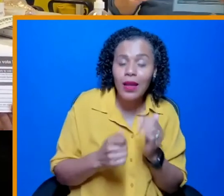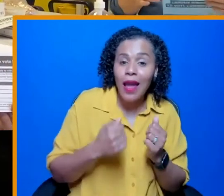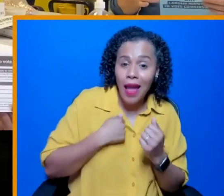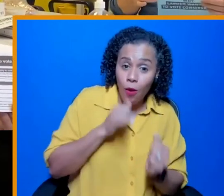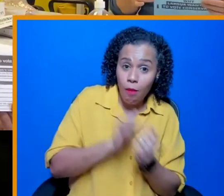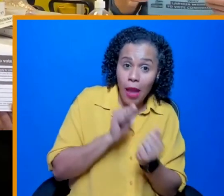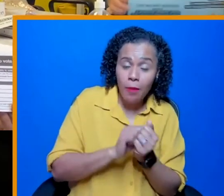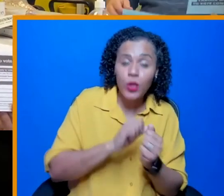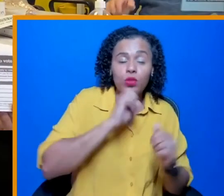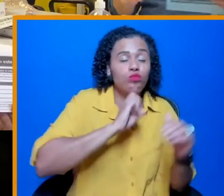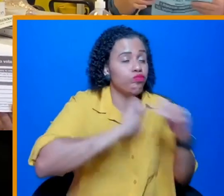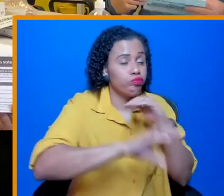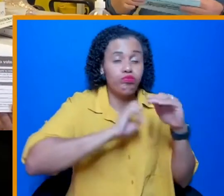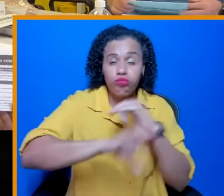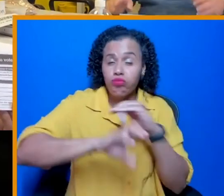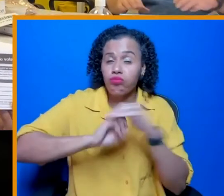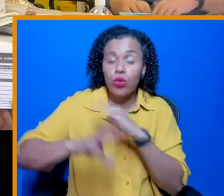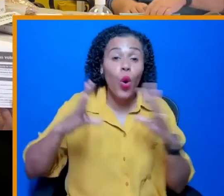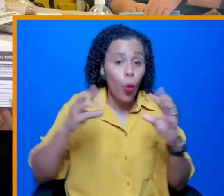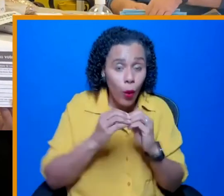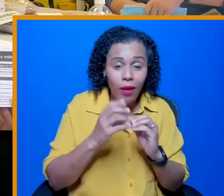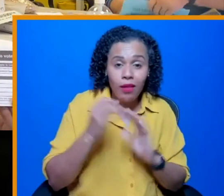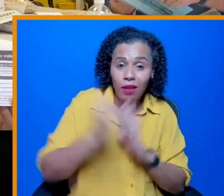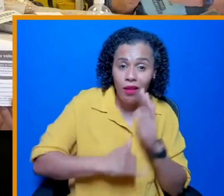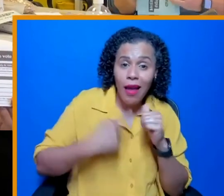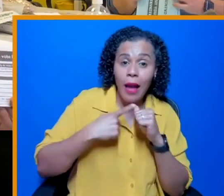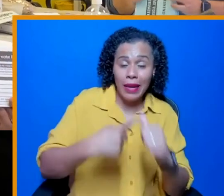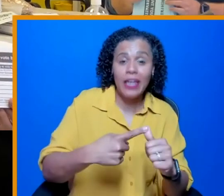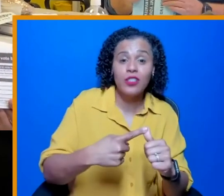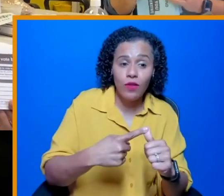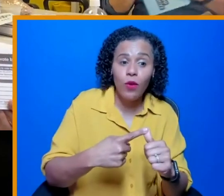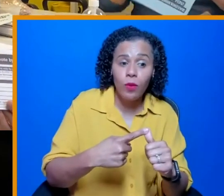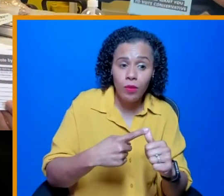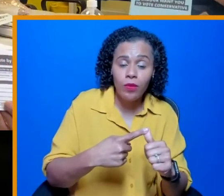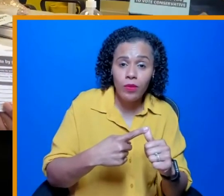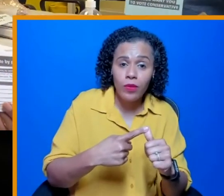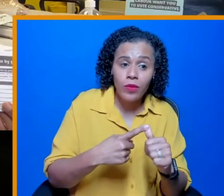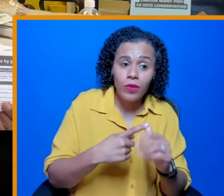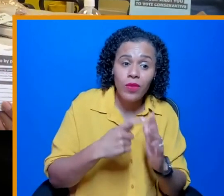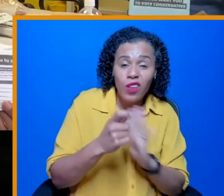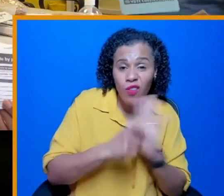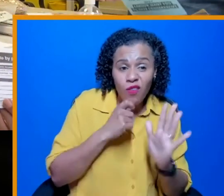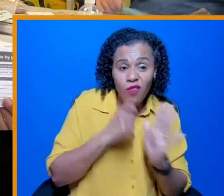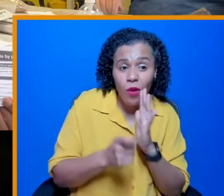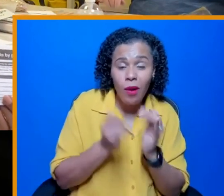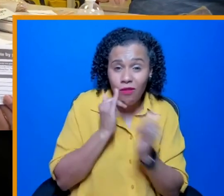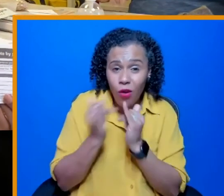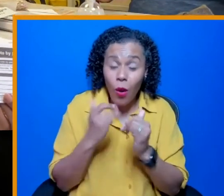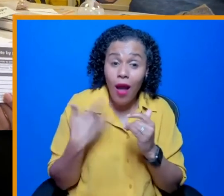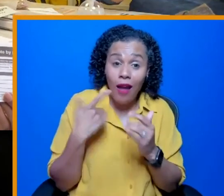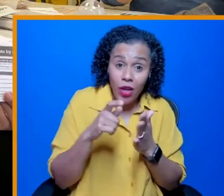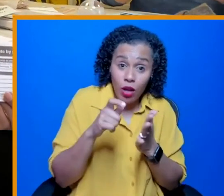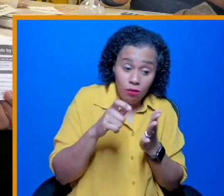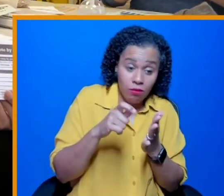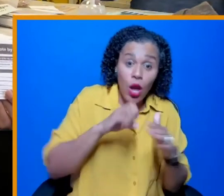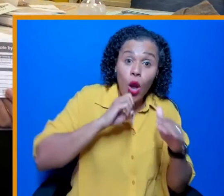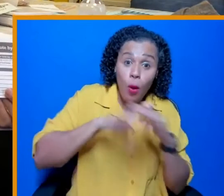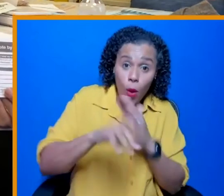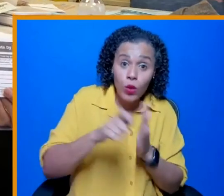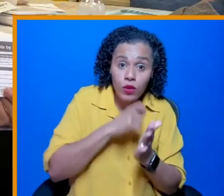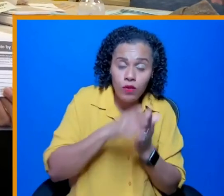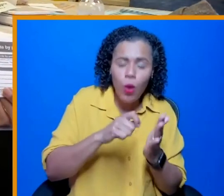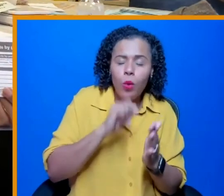with application forms to vote by post, because I think the postal vote this time around is going to be the thing that will win or lose